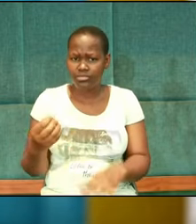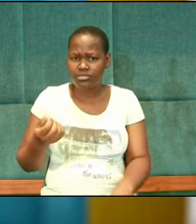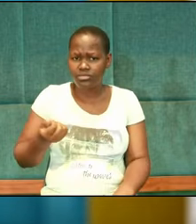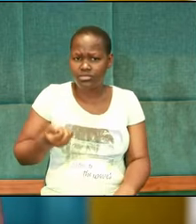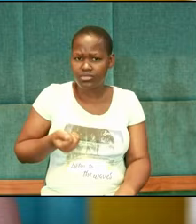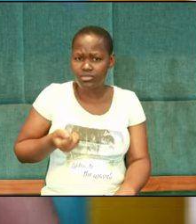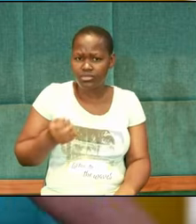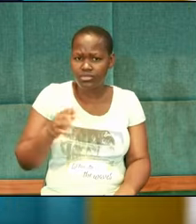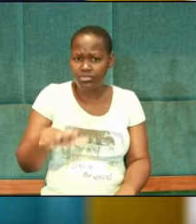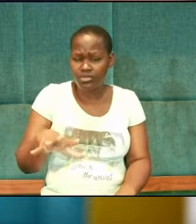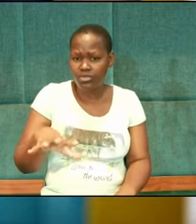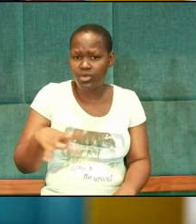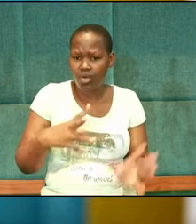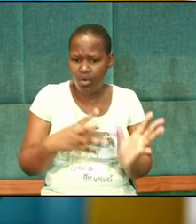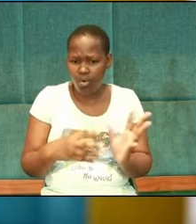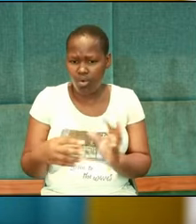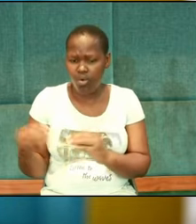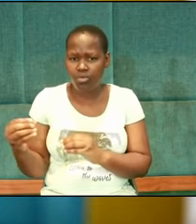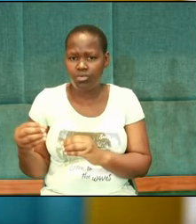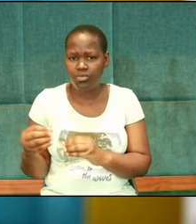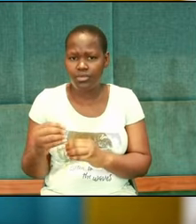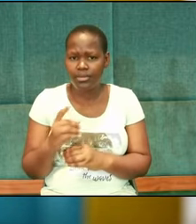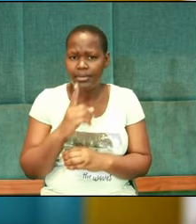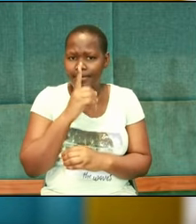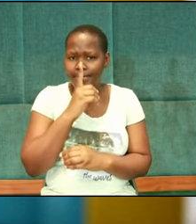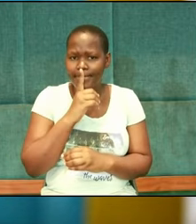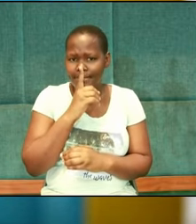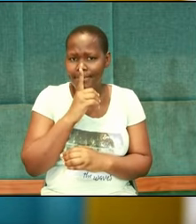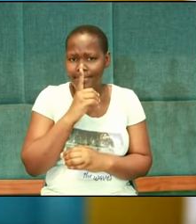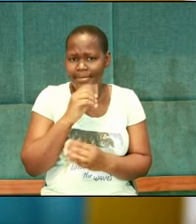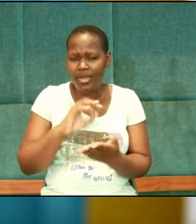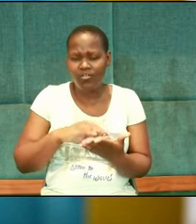gone to check what is there and pour the whole soup down.